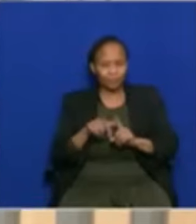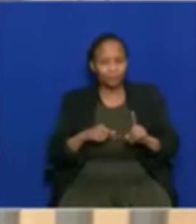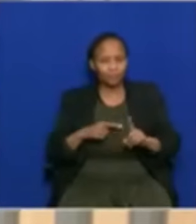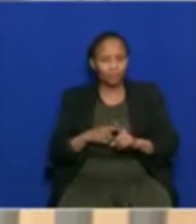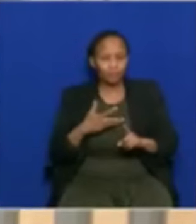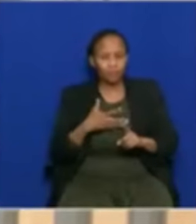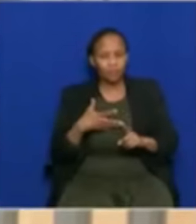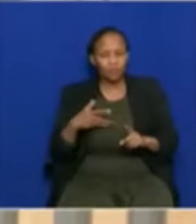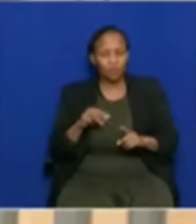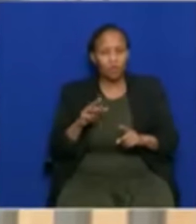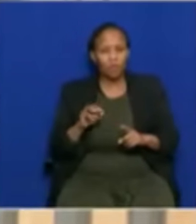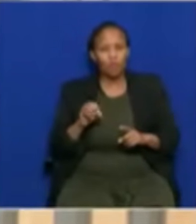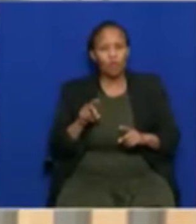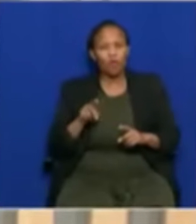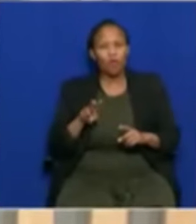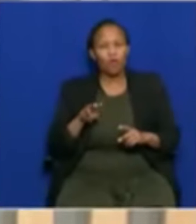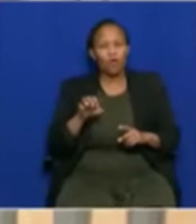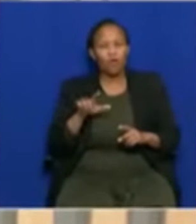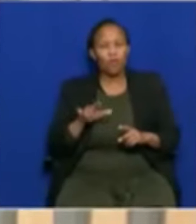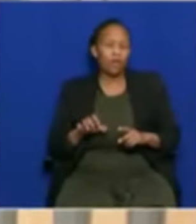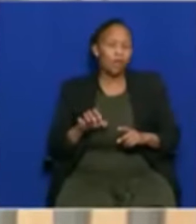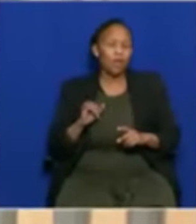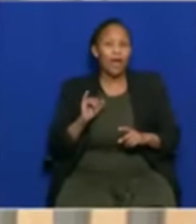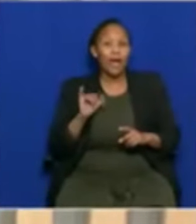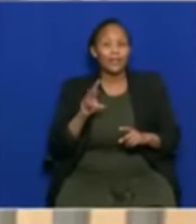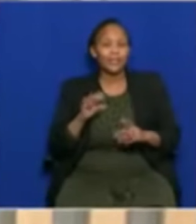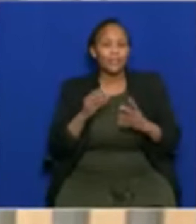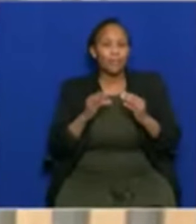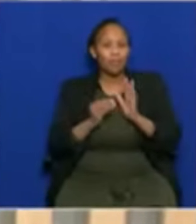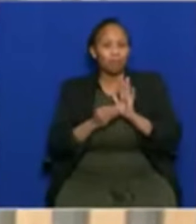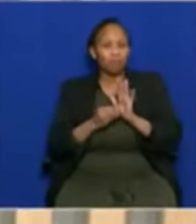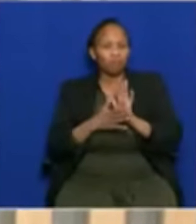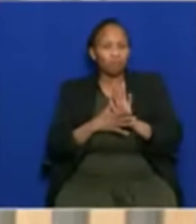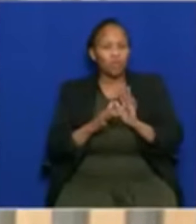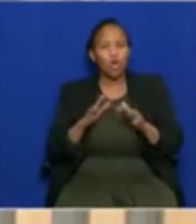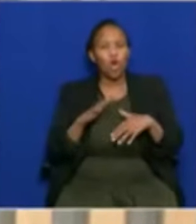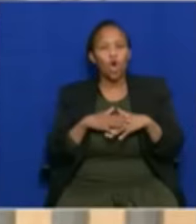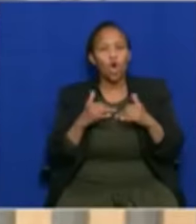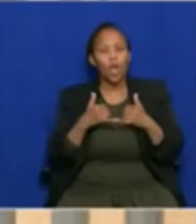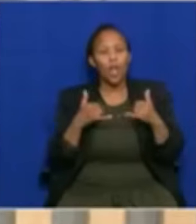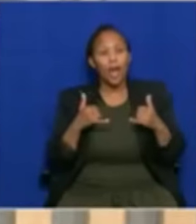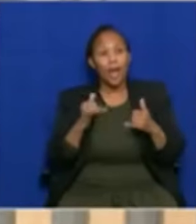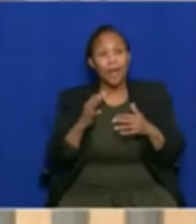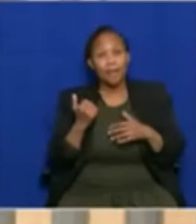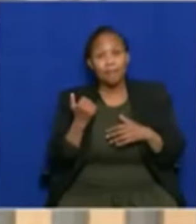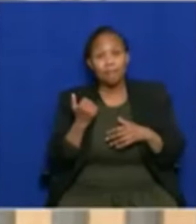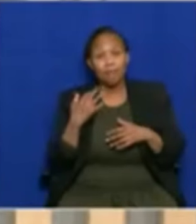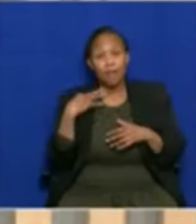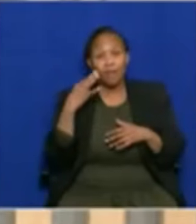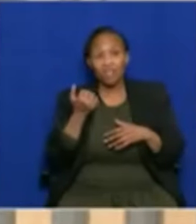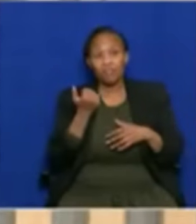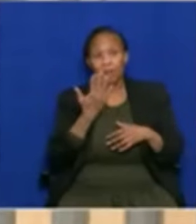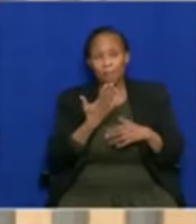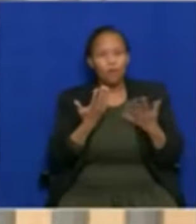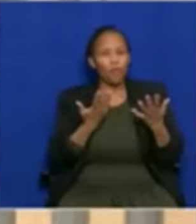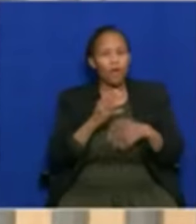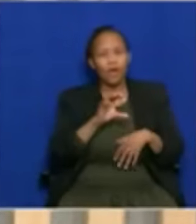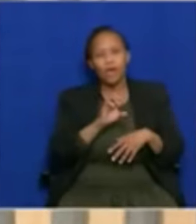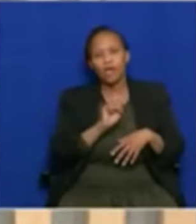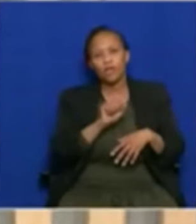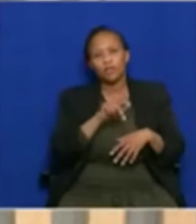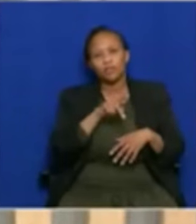there, will skip, submitted an online application on the South African Police Services SAPS e-vetting system